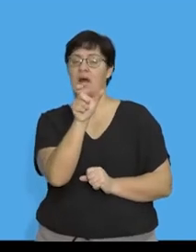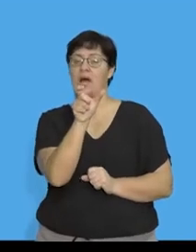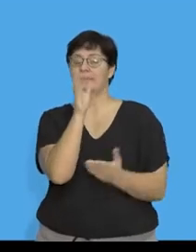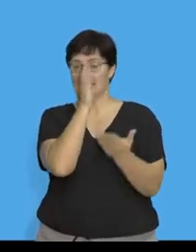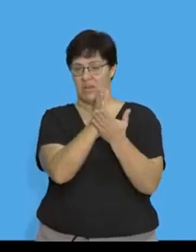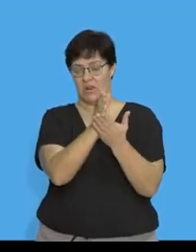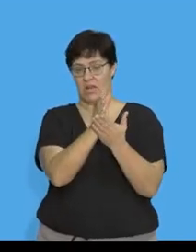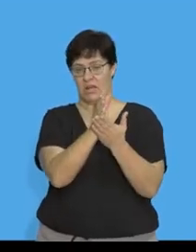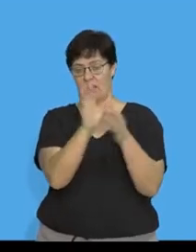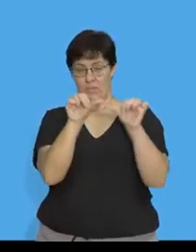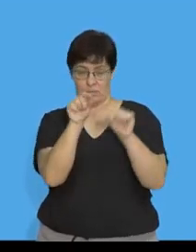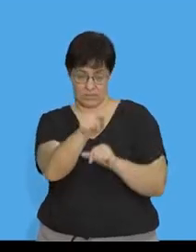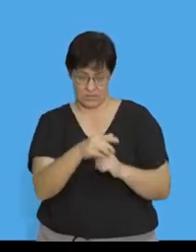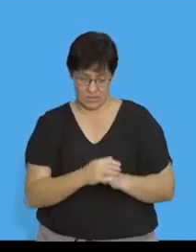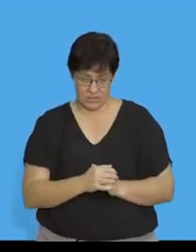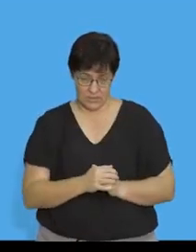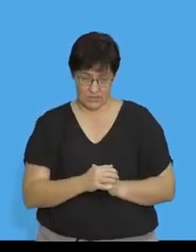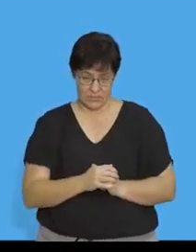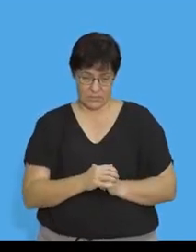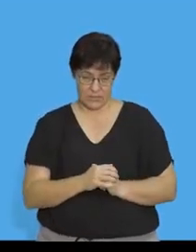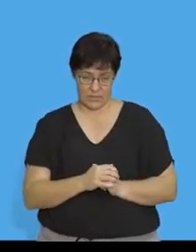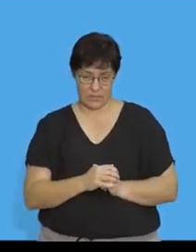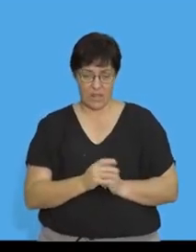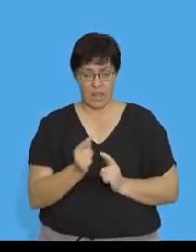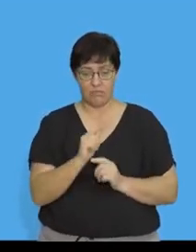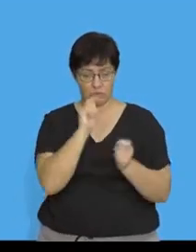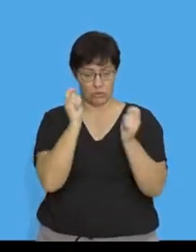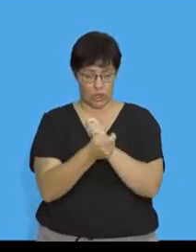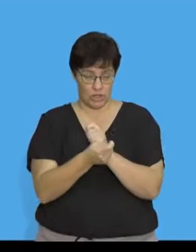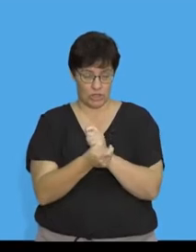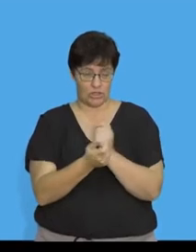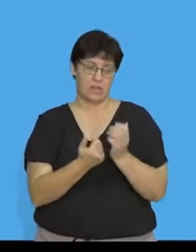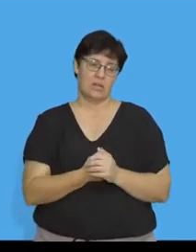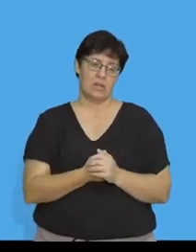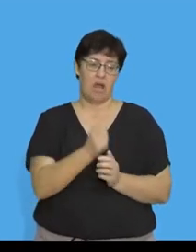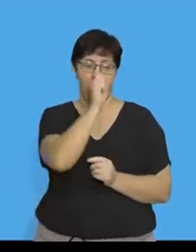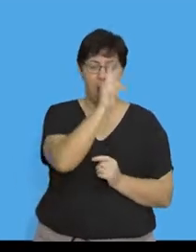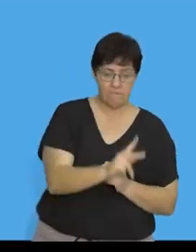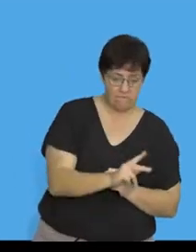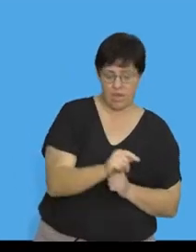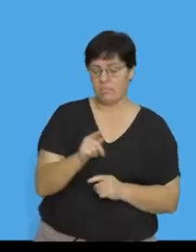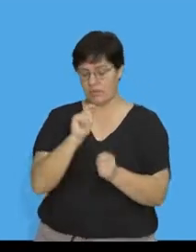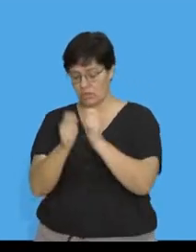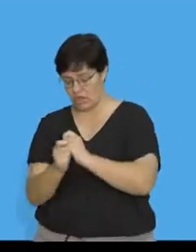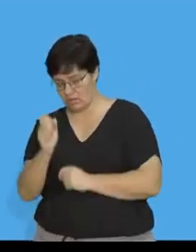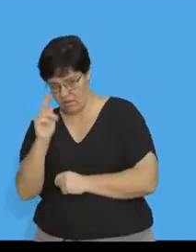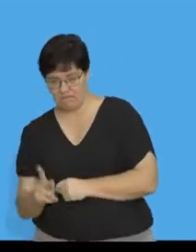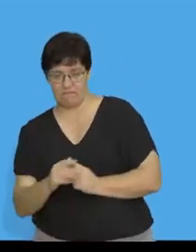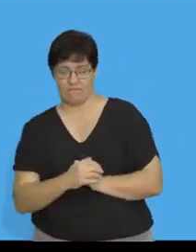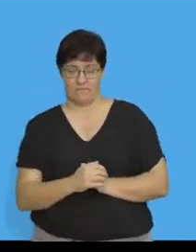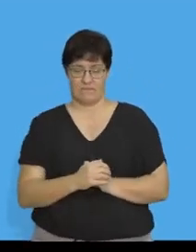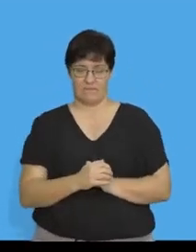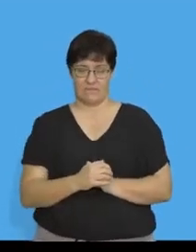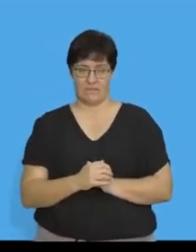dependent variable or independent variable multiplied by the dependent variable, and you would get a constant. So in